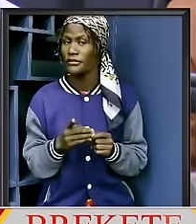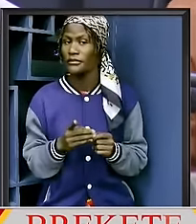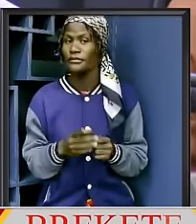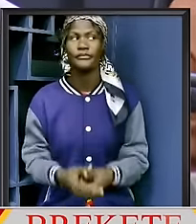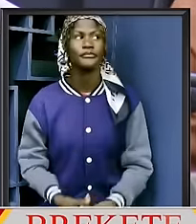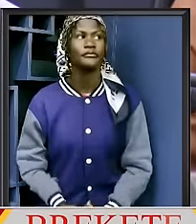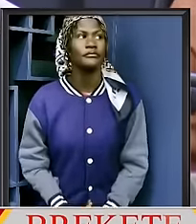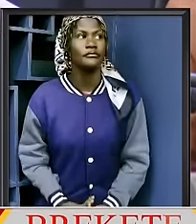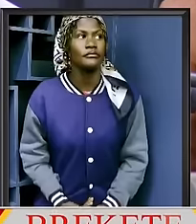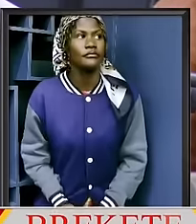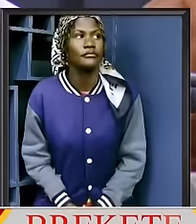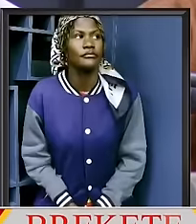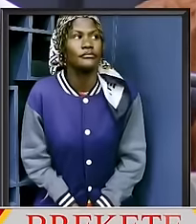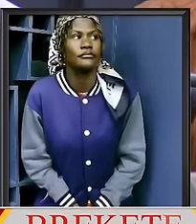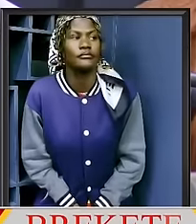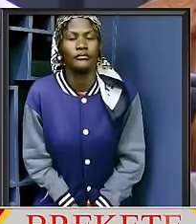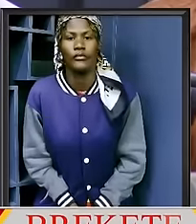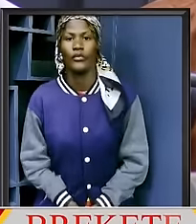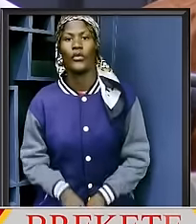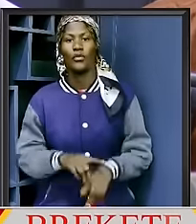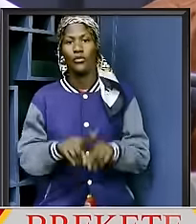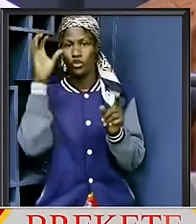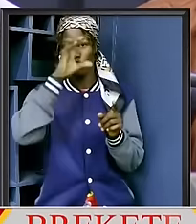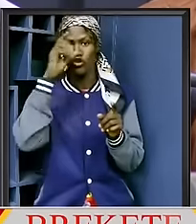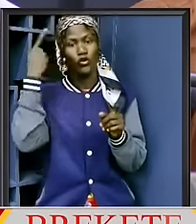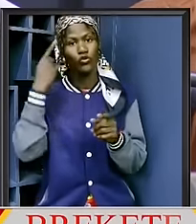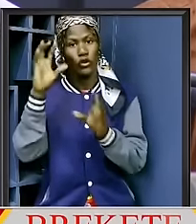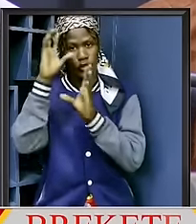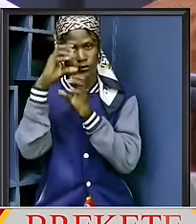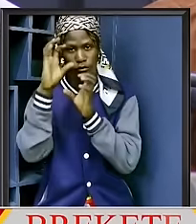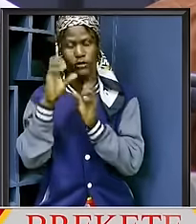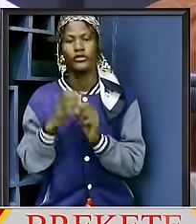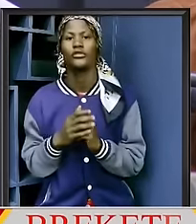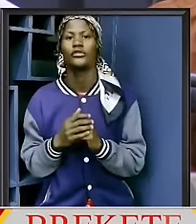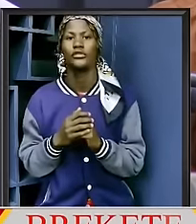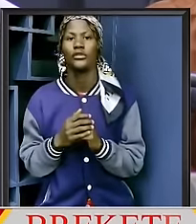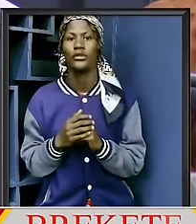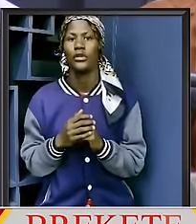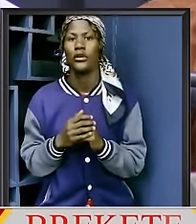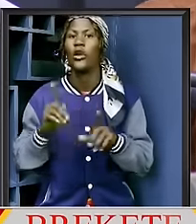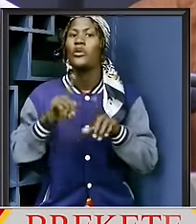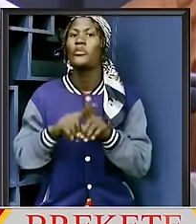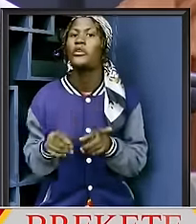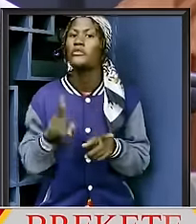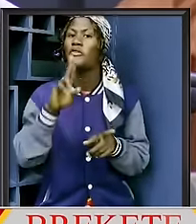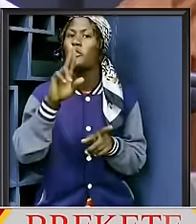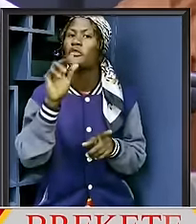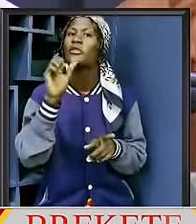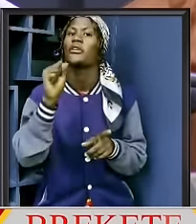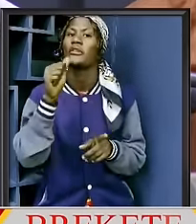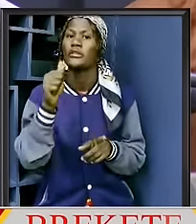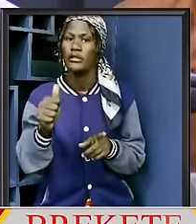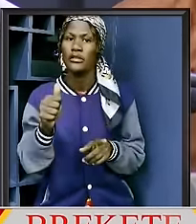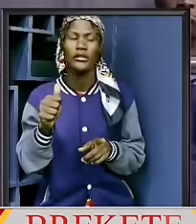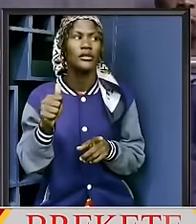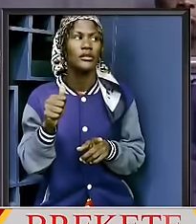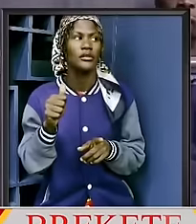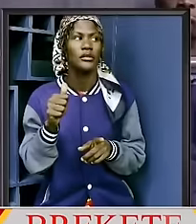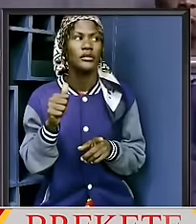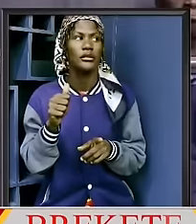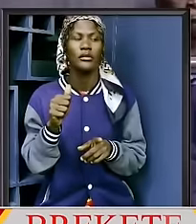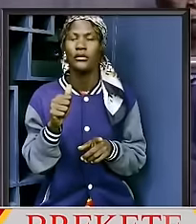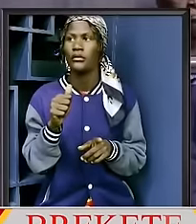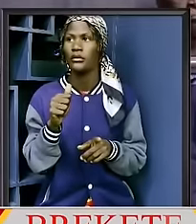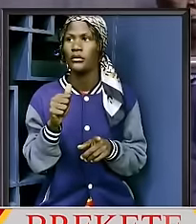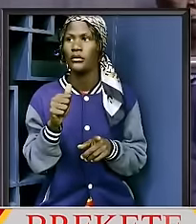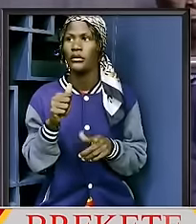okay. But make una look for the picture. Continue your narration. Yes, sir. That even in USA, they are watching everything. Wait, now for police